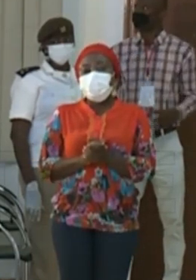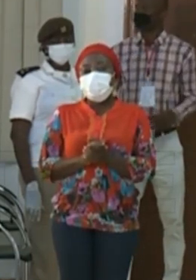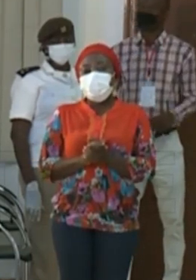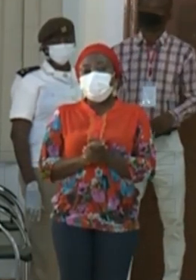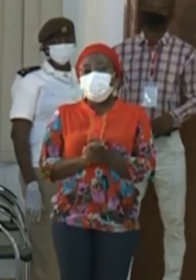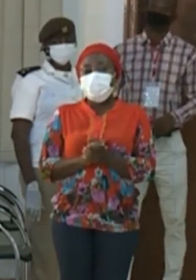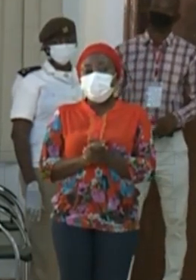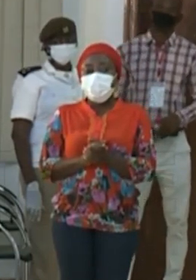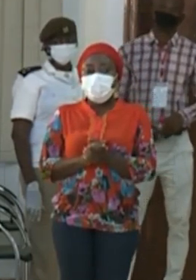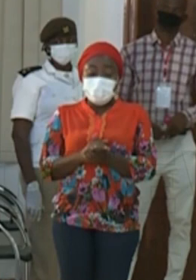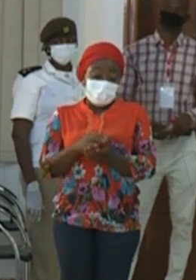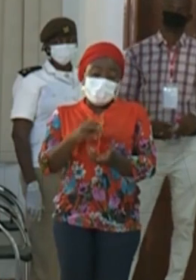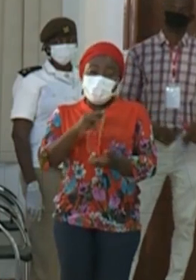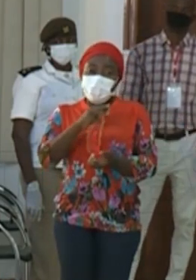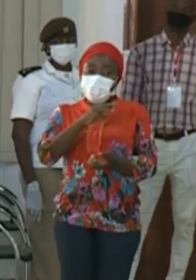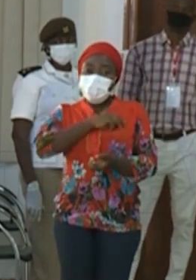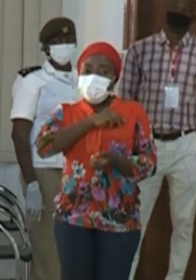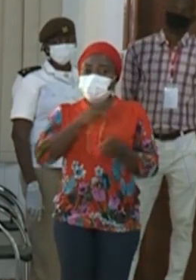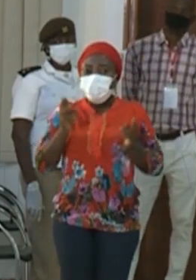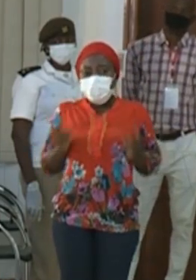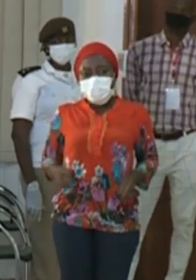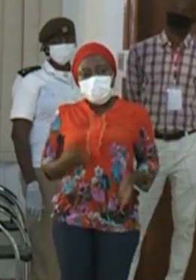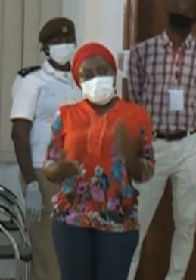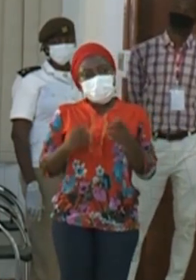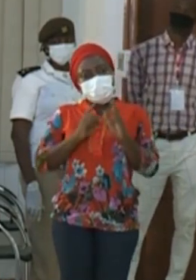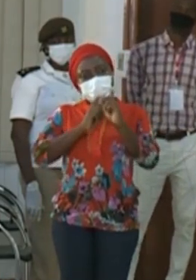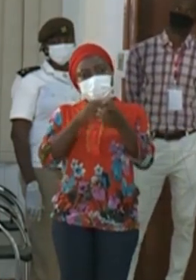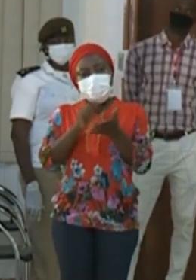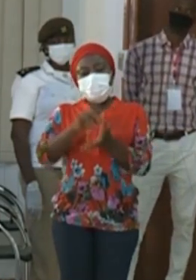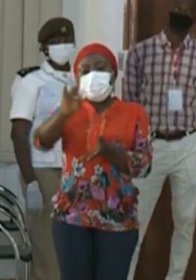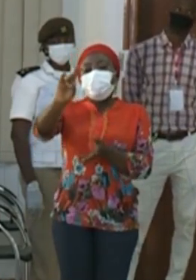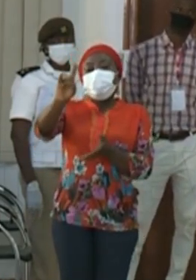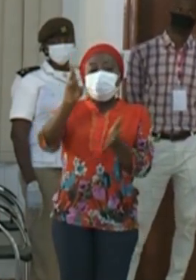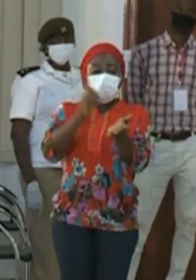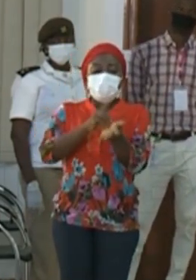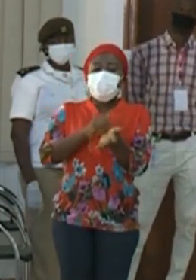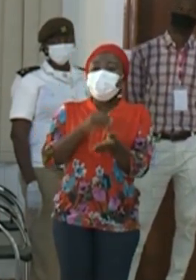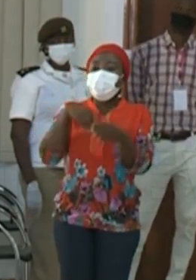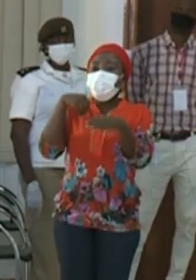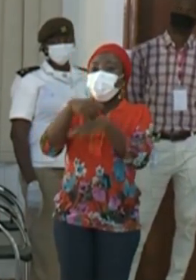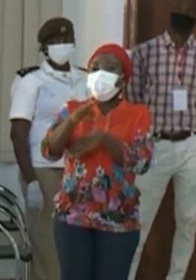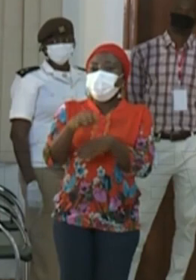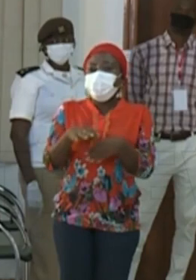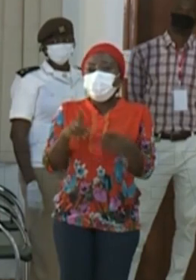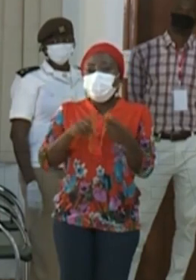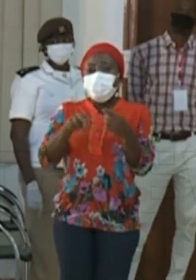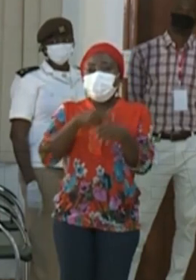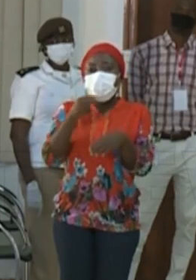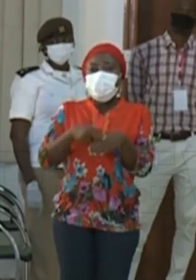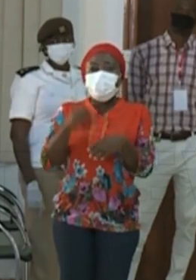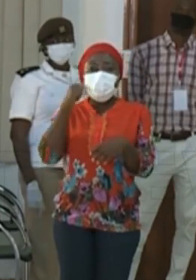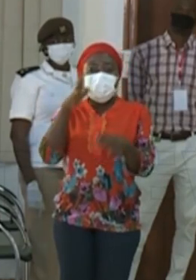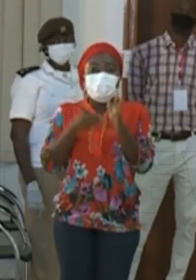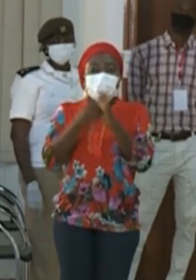Maybe the Minister of Health can answer this, that 17 doctors were sent to National Women